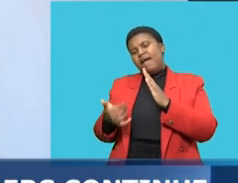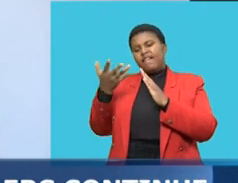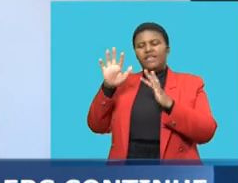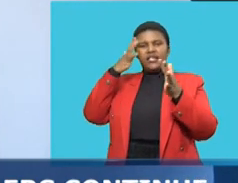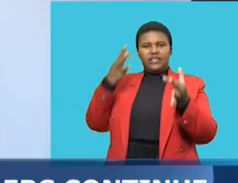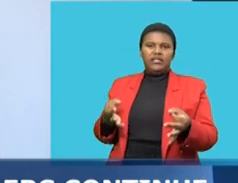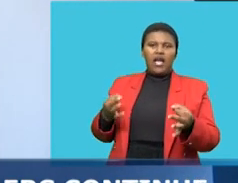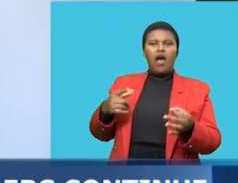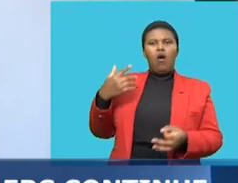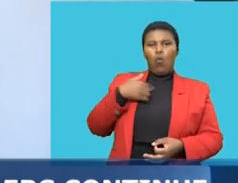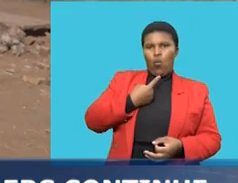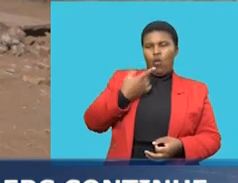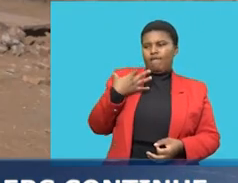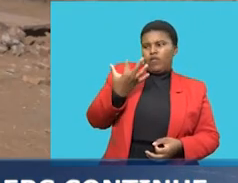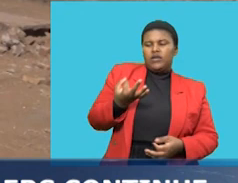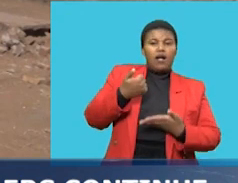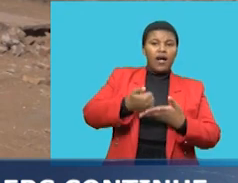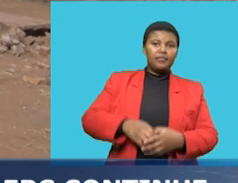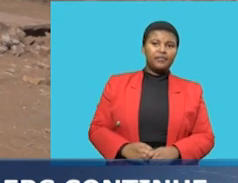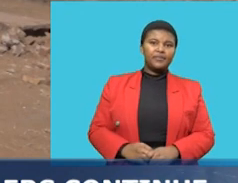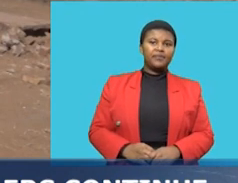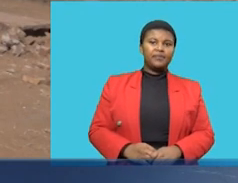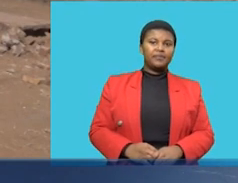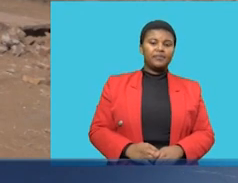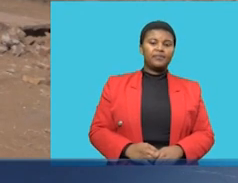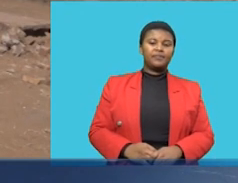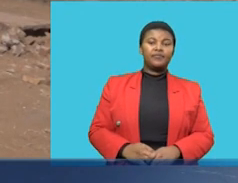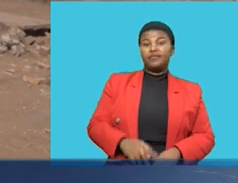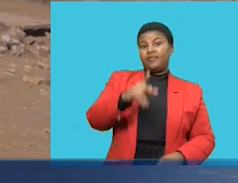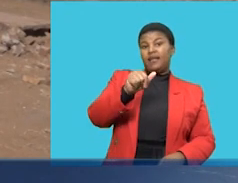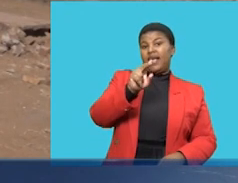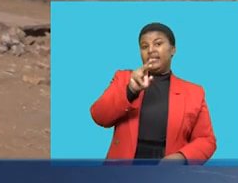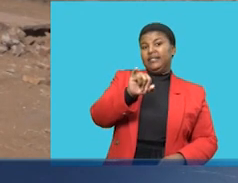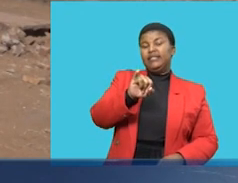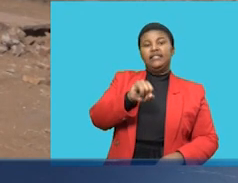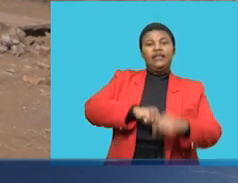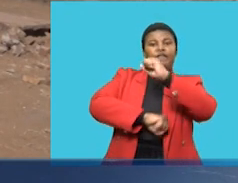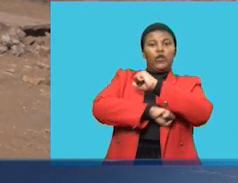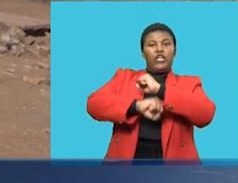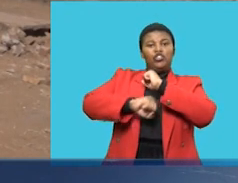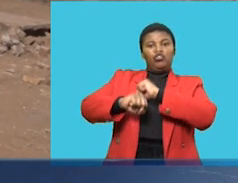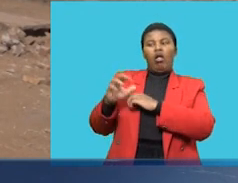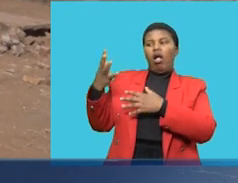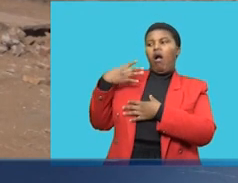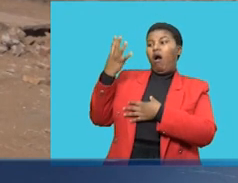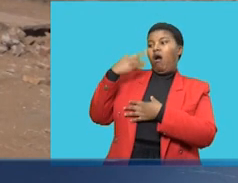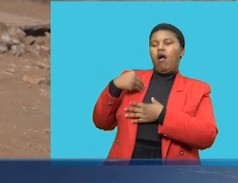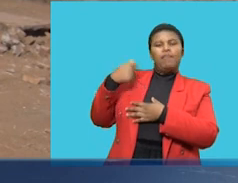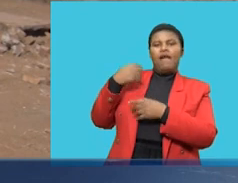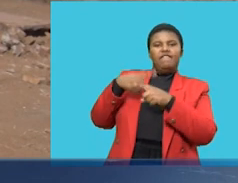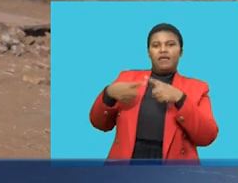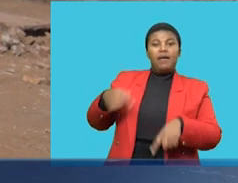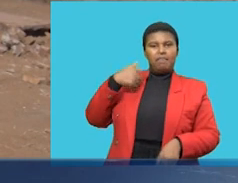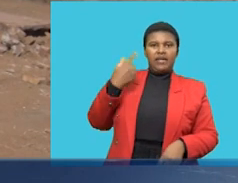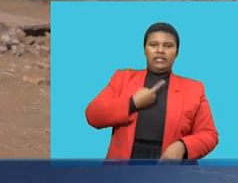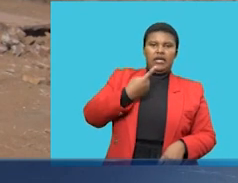sokunikela ngamava wakhe. Ikasi Hero, abangicelanga, ngizivolontiyele mina ukuthi ngiyenze le